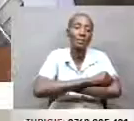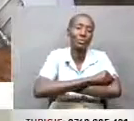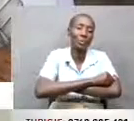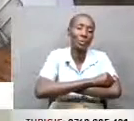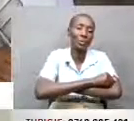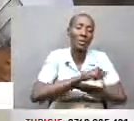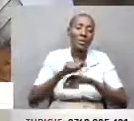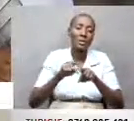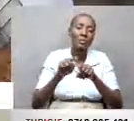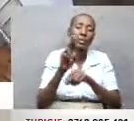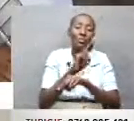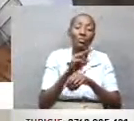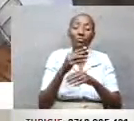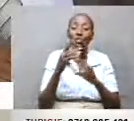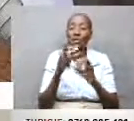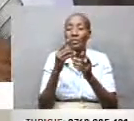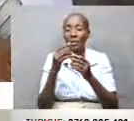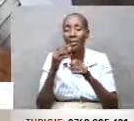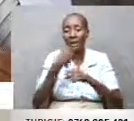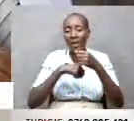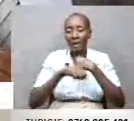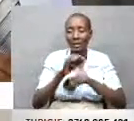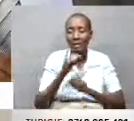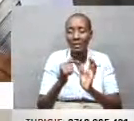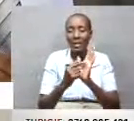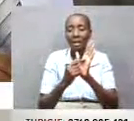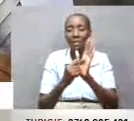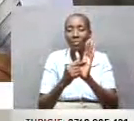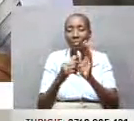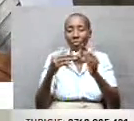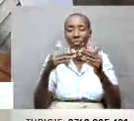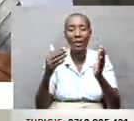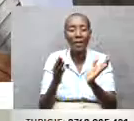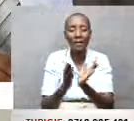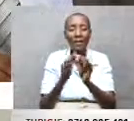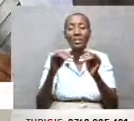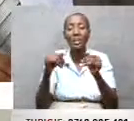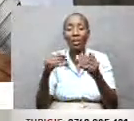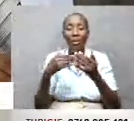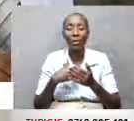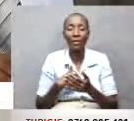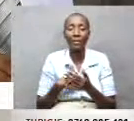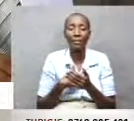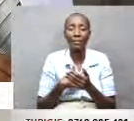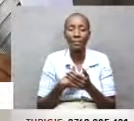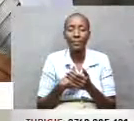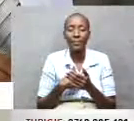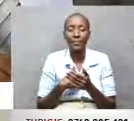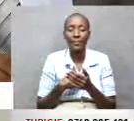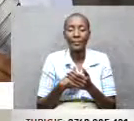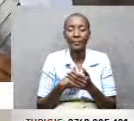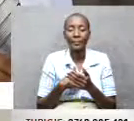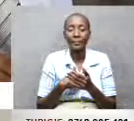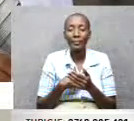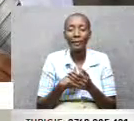to fence a leaking fence, and that is what is there. So we have no